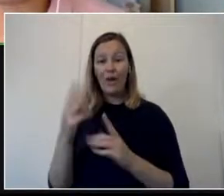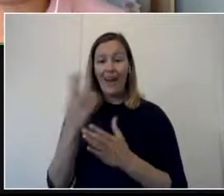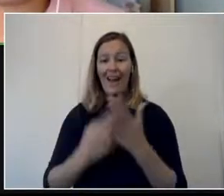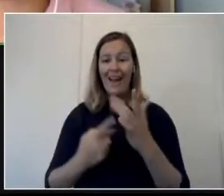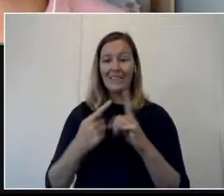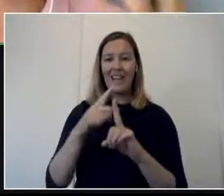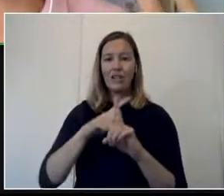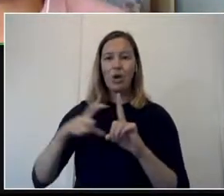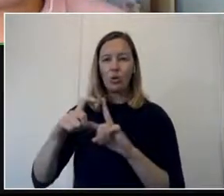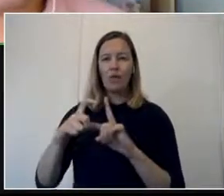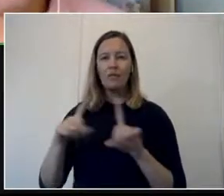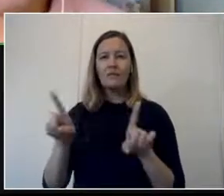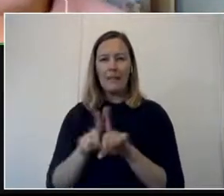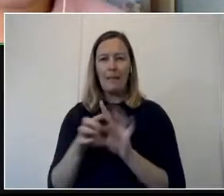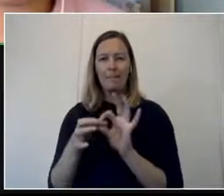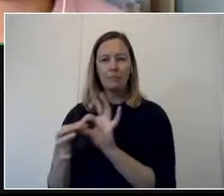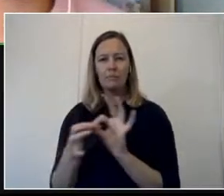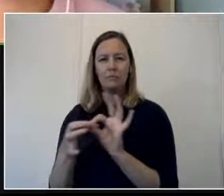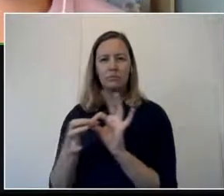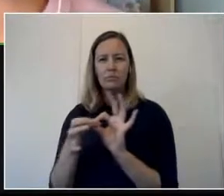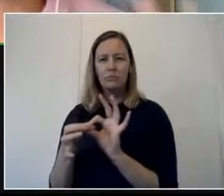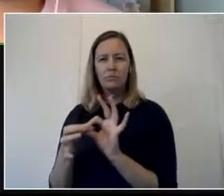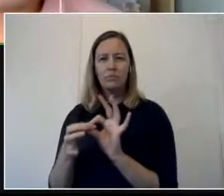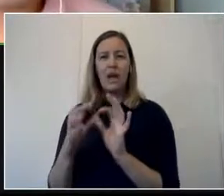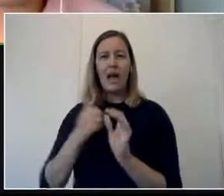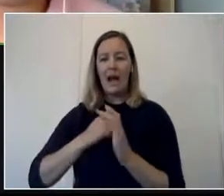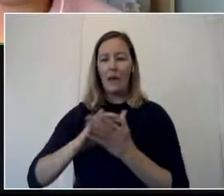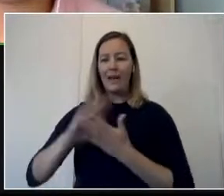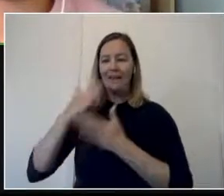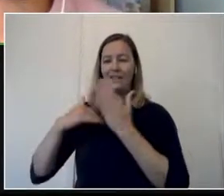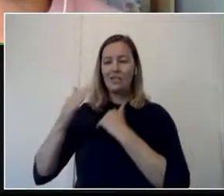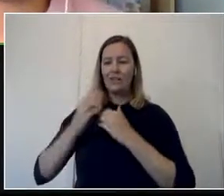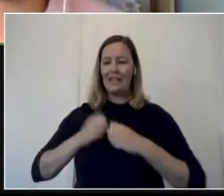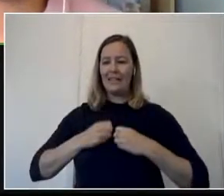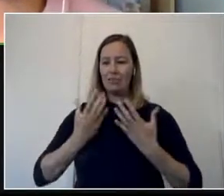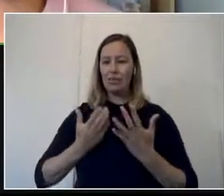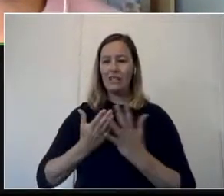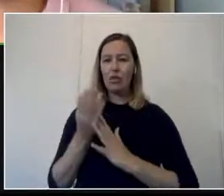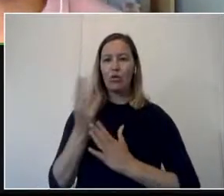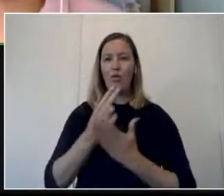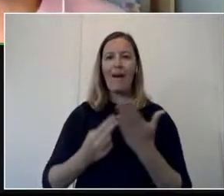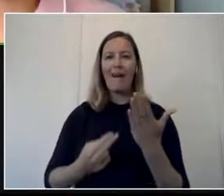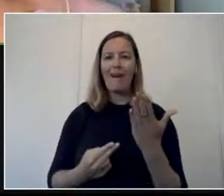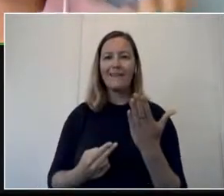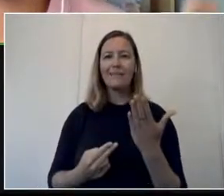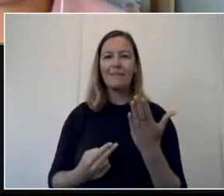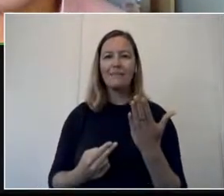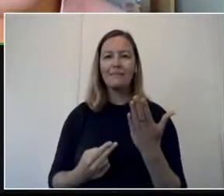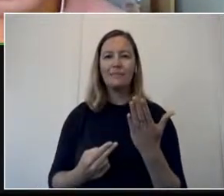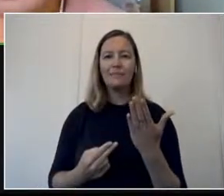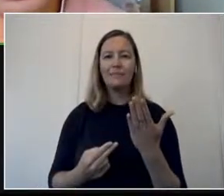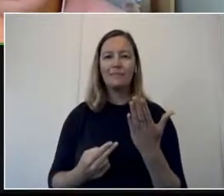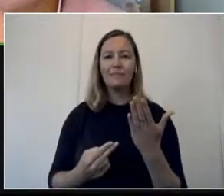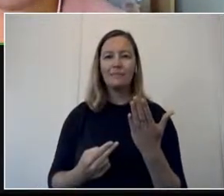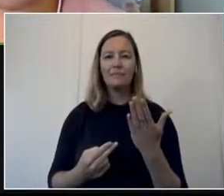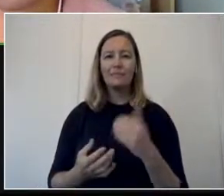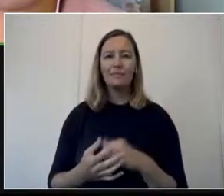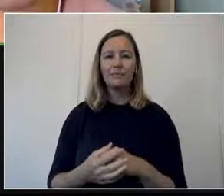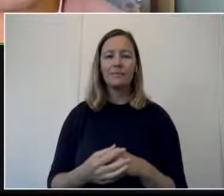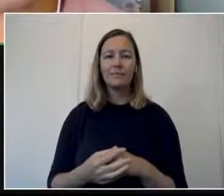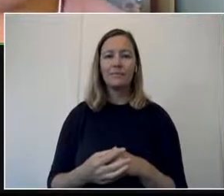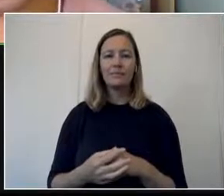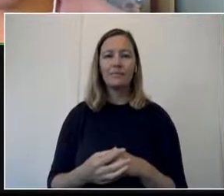or our histories are expressed through the arts, or what people traditionally see as arts.